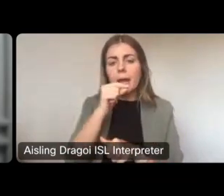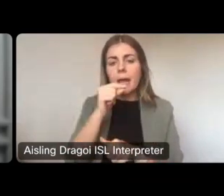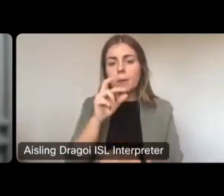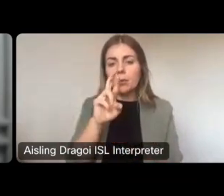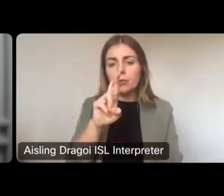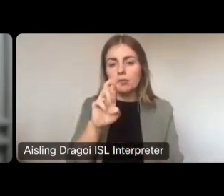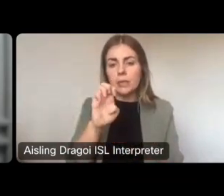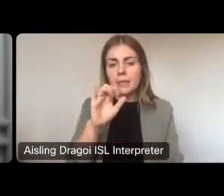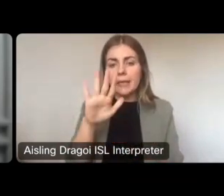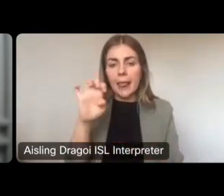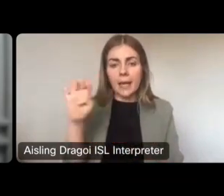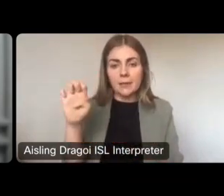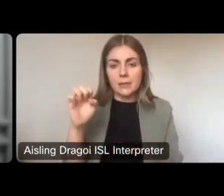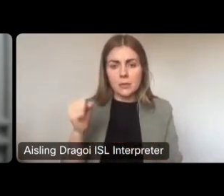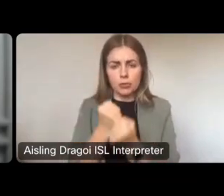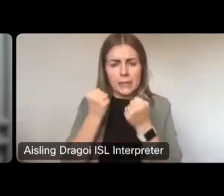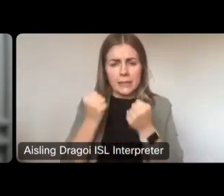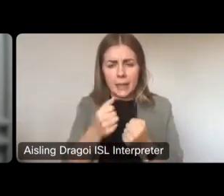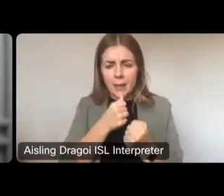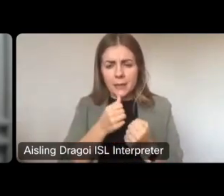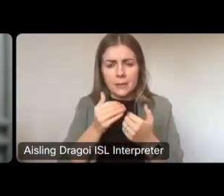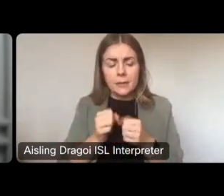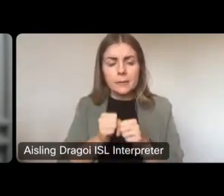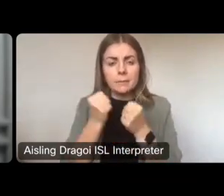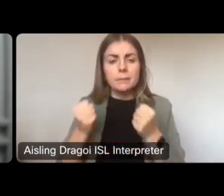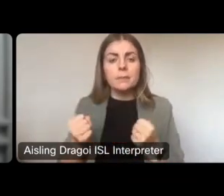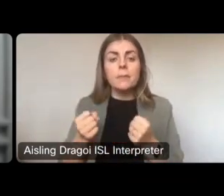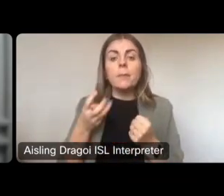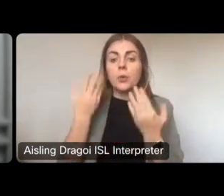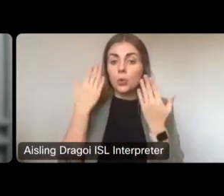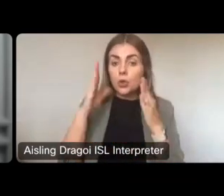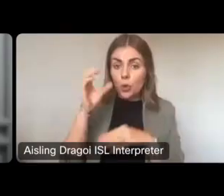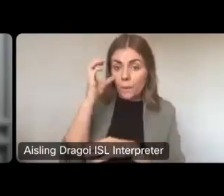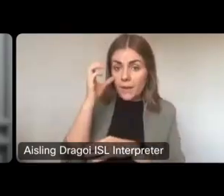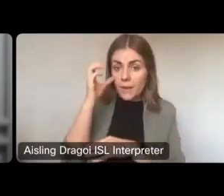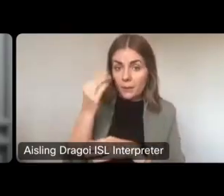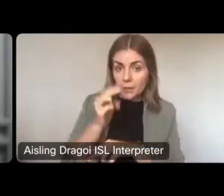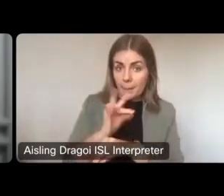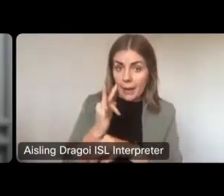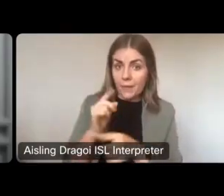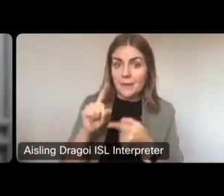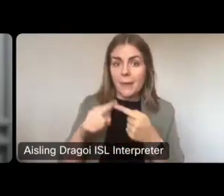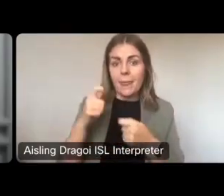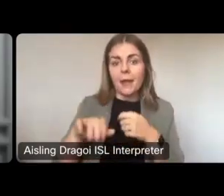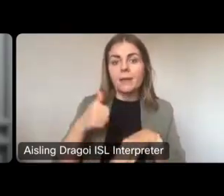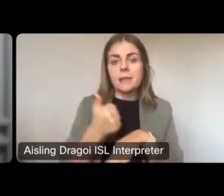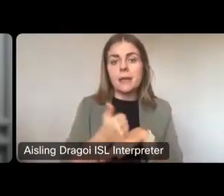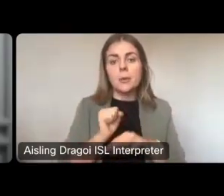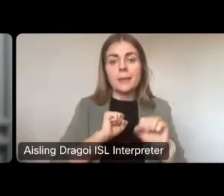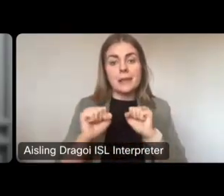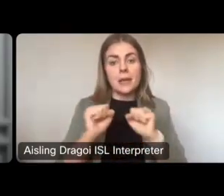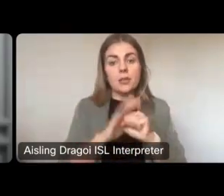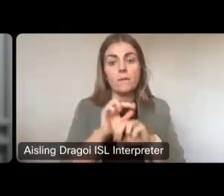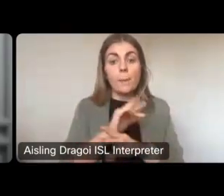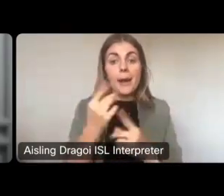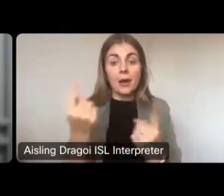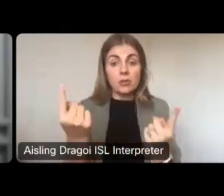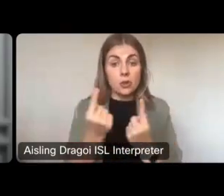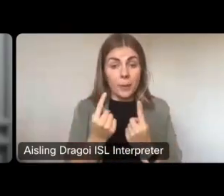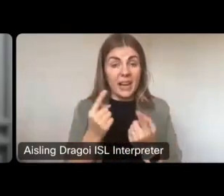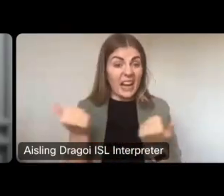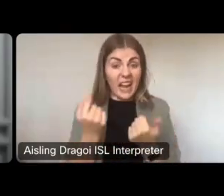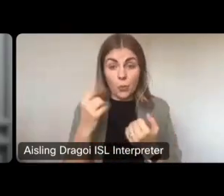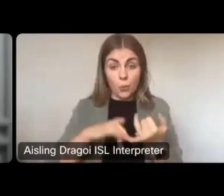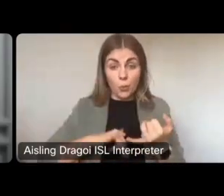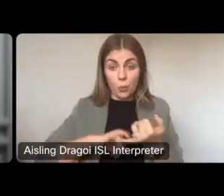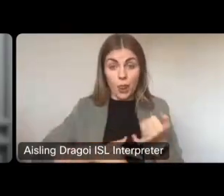about trauma. And I'm going to run that and then run a session on trauma for parents and inhabitants of the North Inner City. And my idea